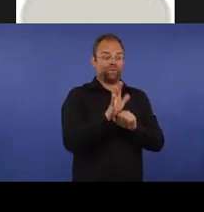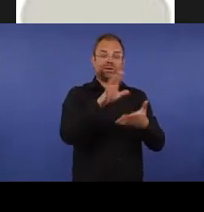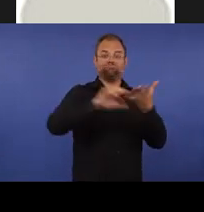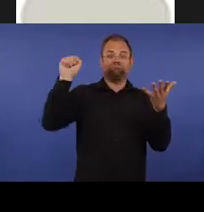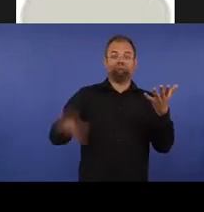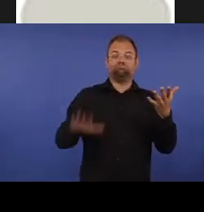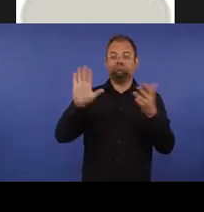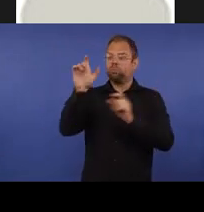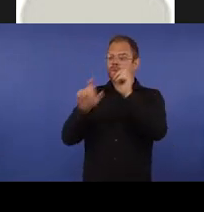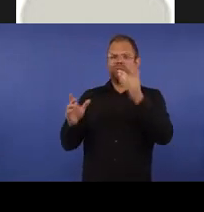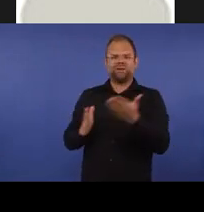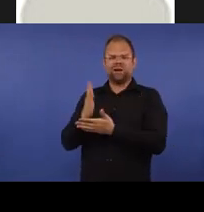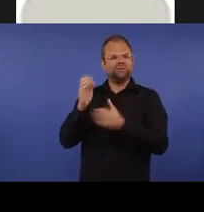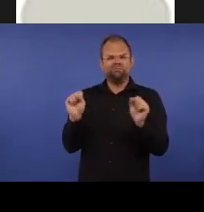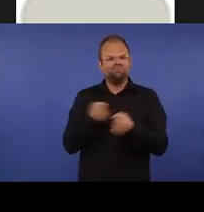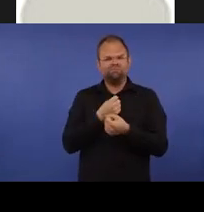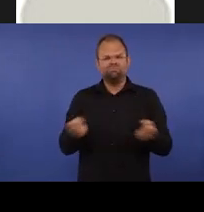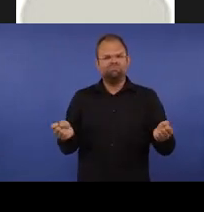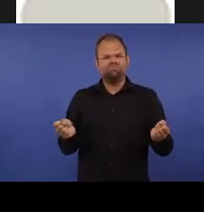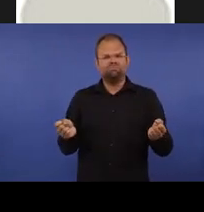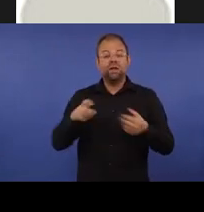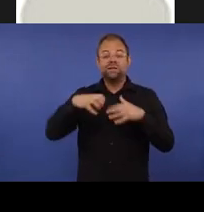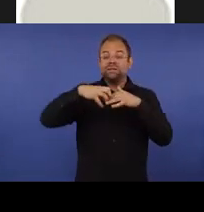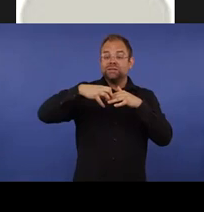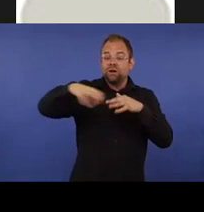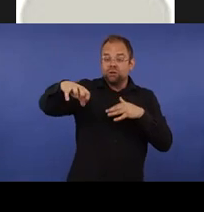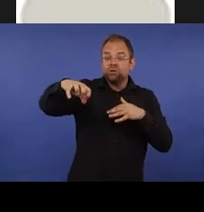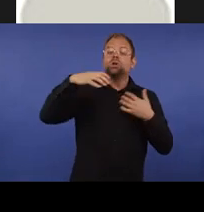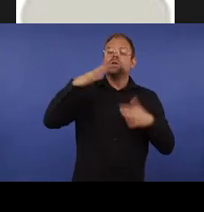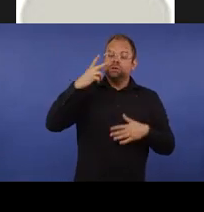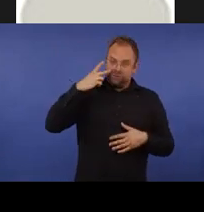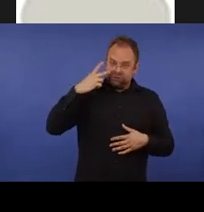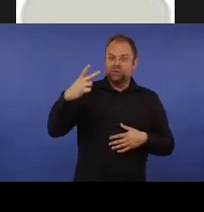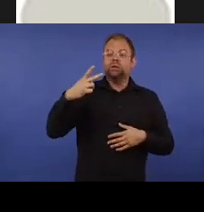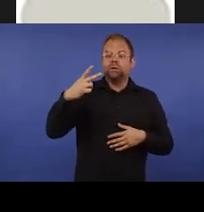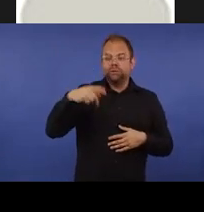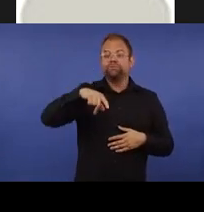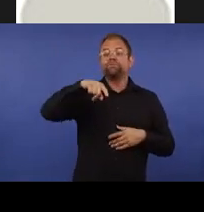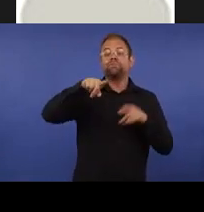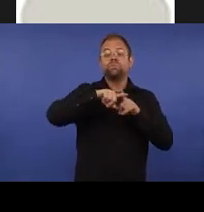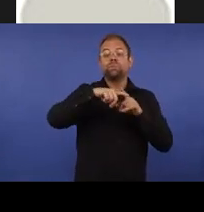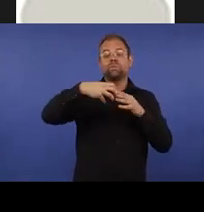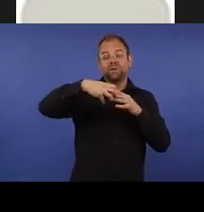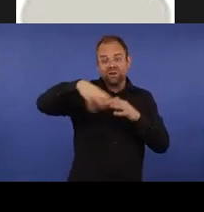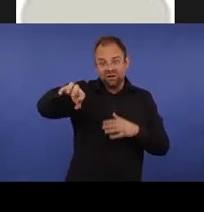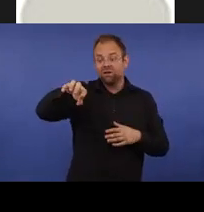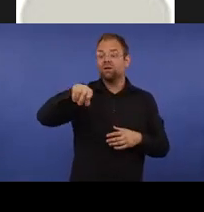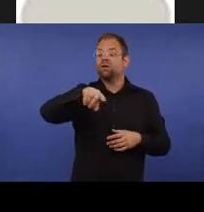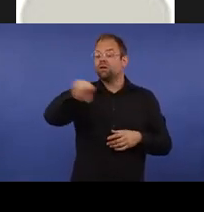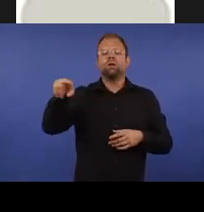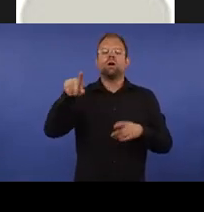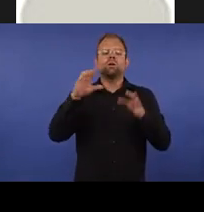iPhones and computers and the knowledge of using them, to people who don't have this equipment and do not have the knowledge. They've